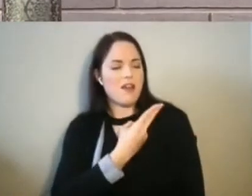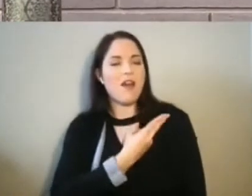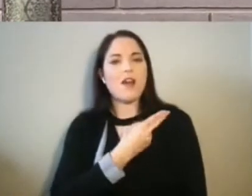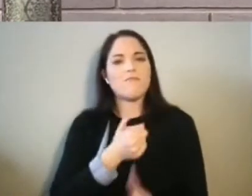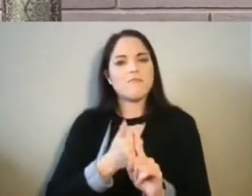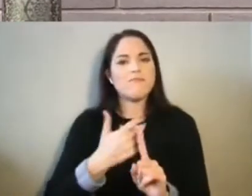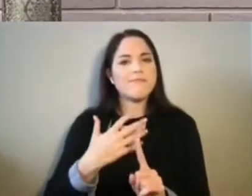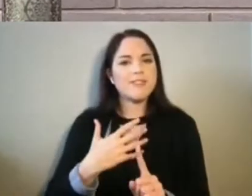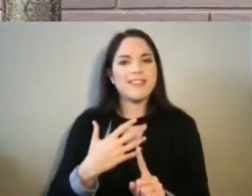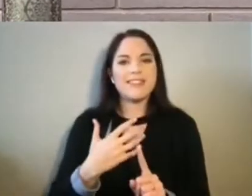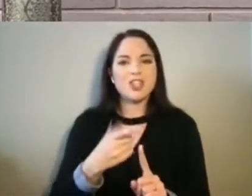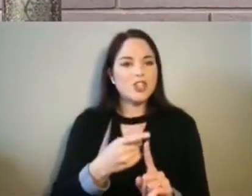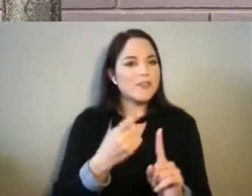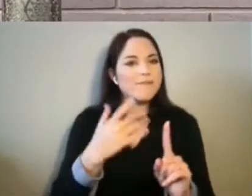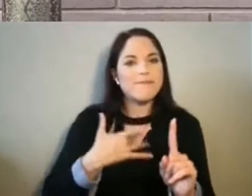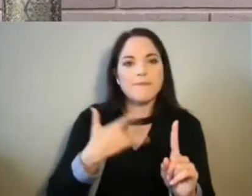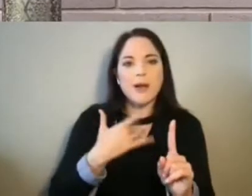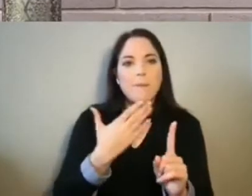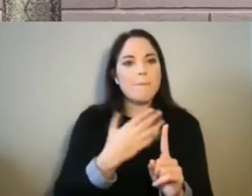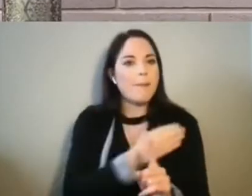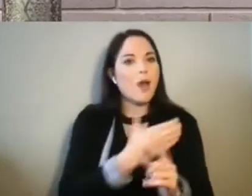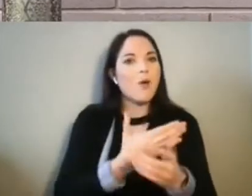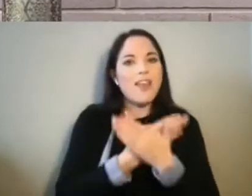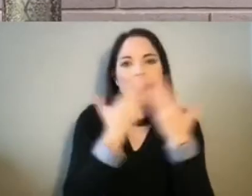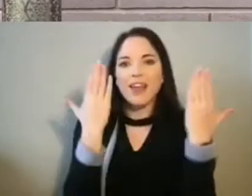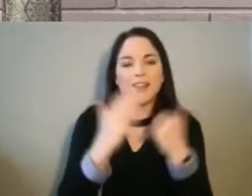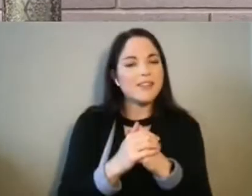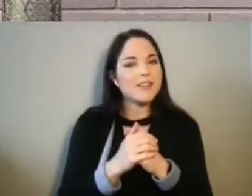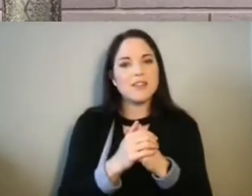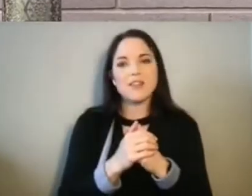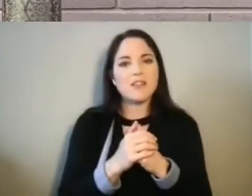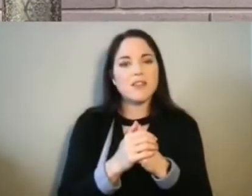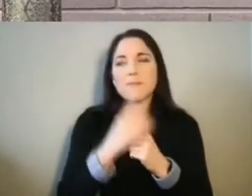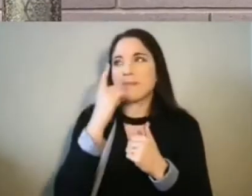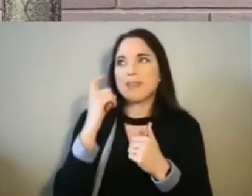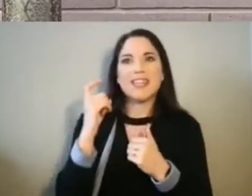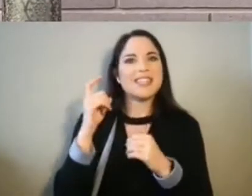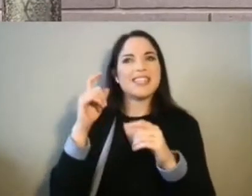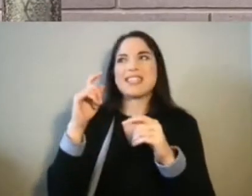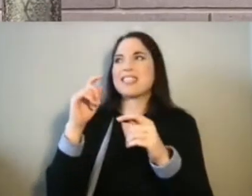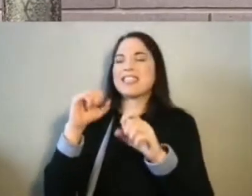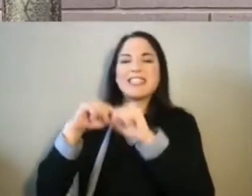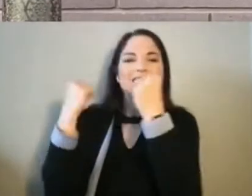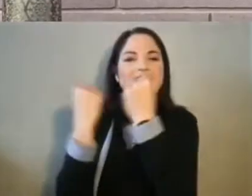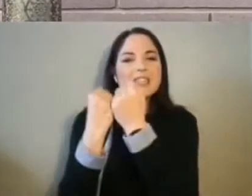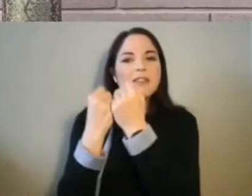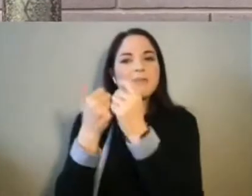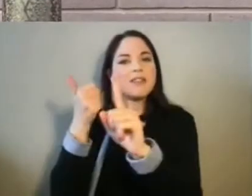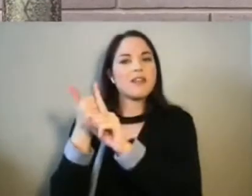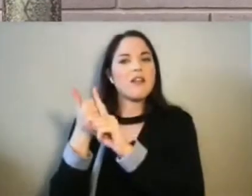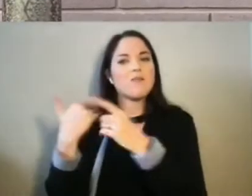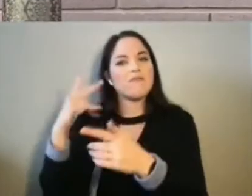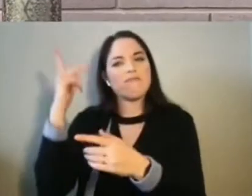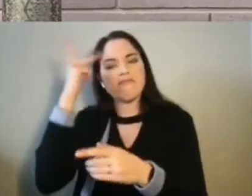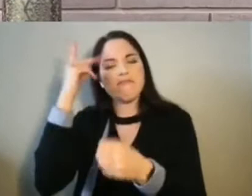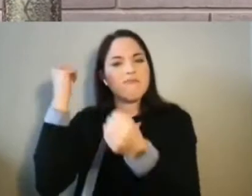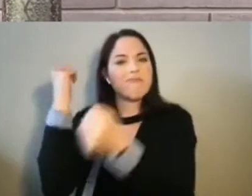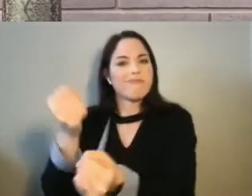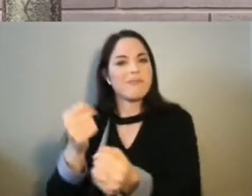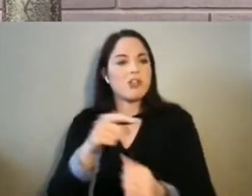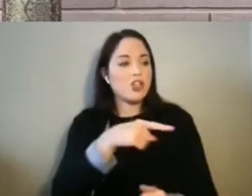her. In our scripture today, she furnished her heart with spiritual power,